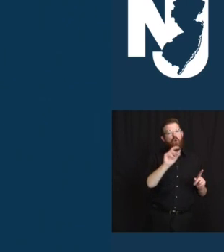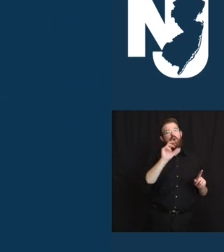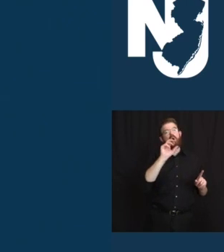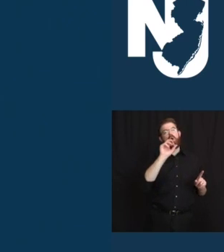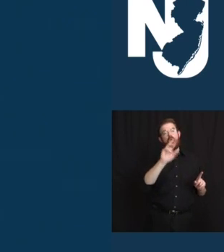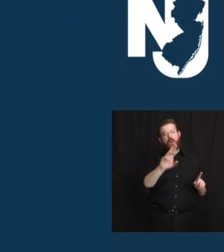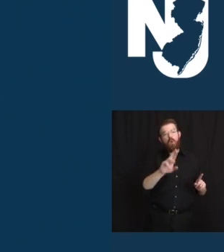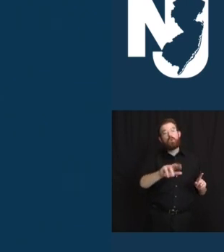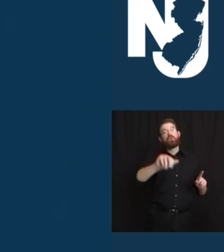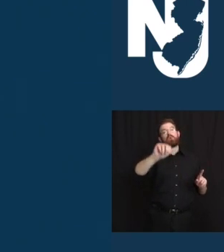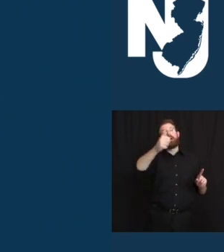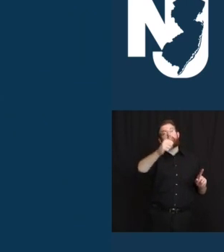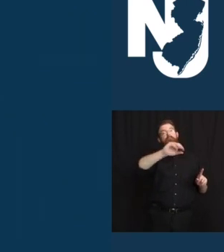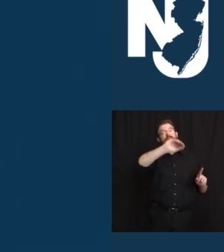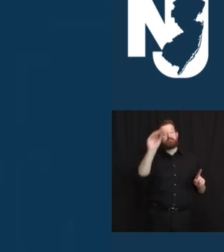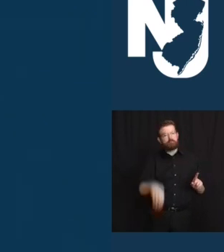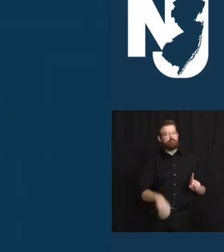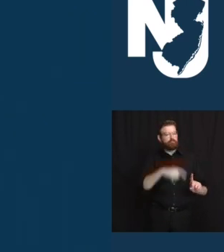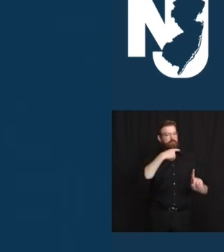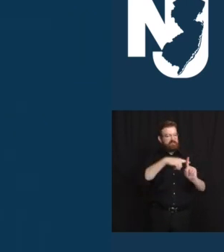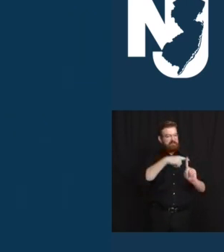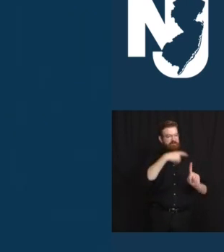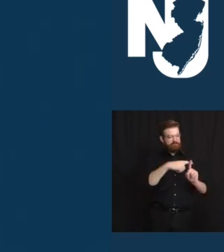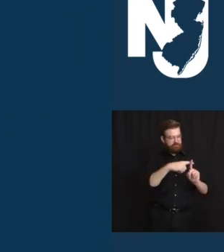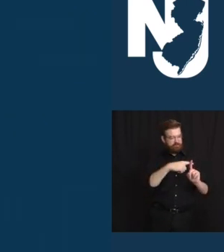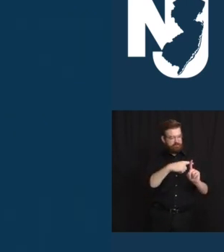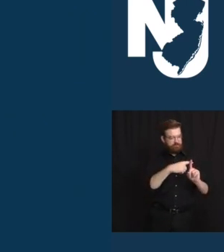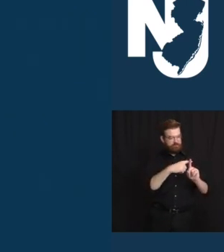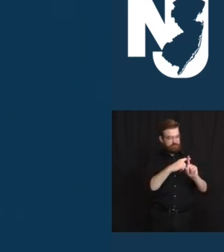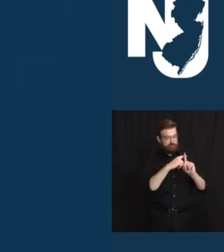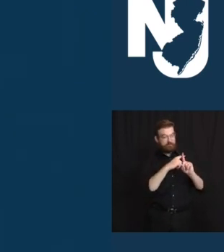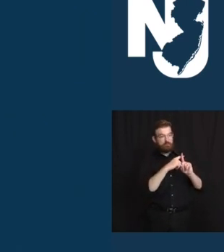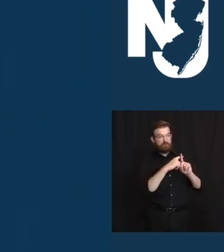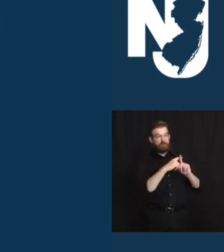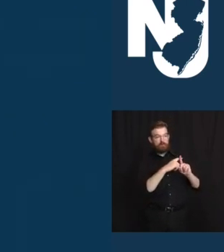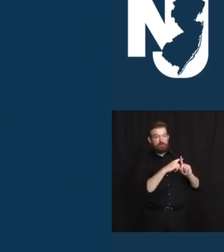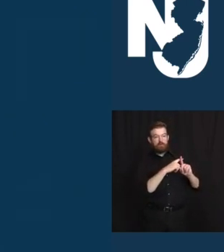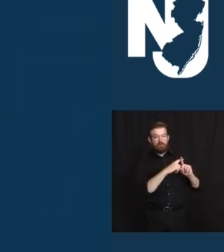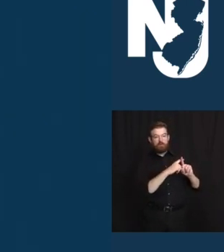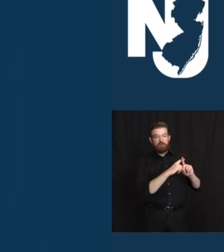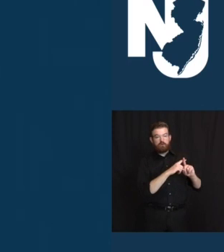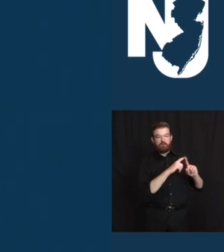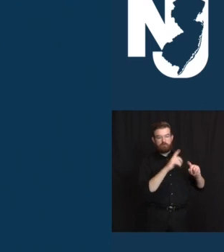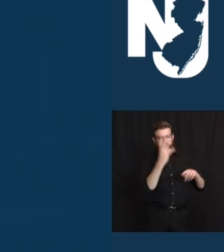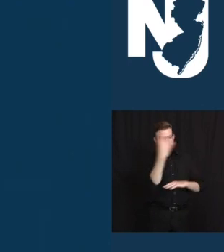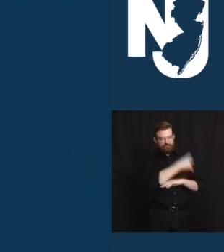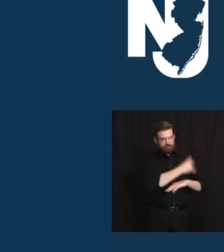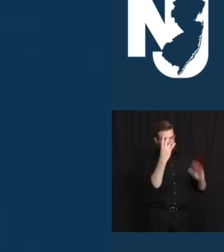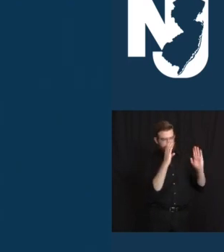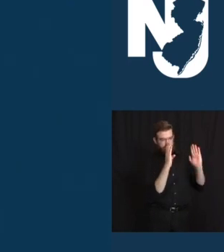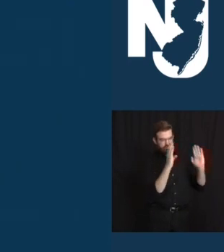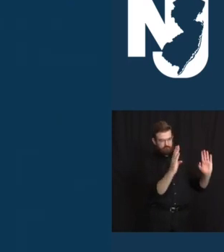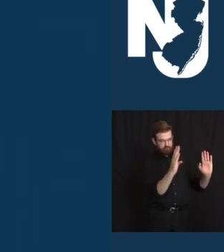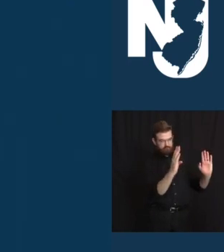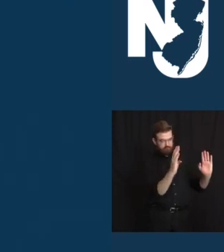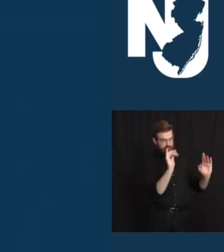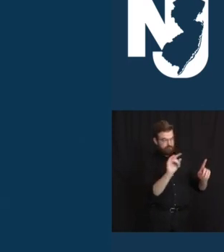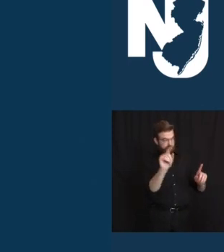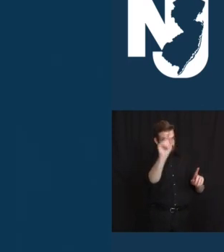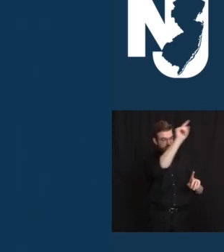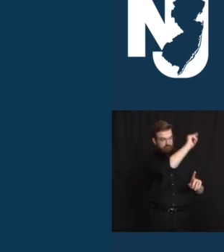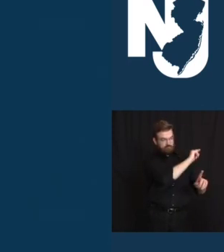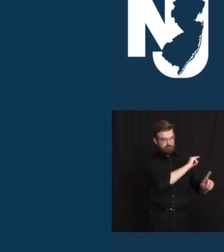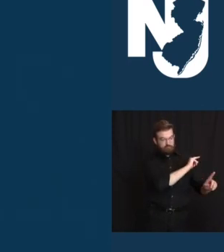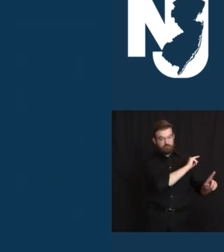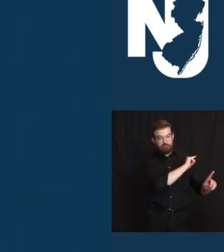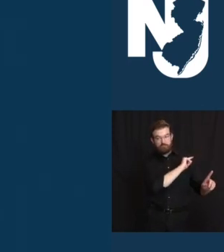over a 7-day rolling average. The electronic survey will be accessible by texting